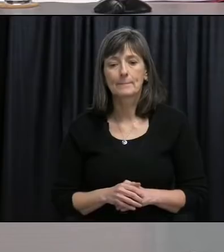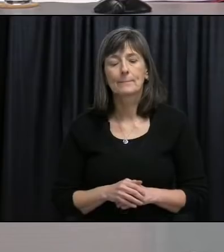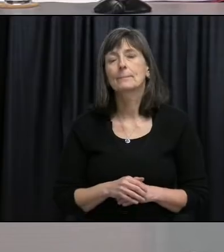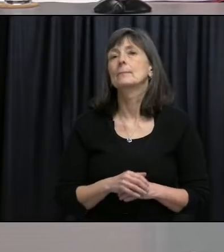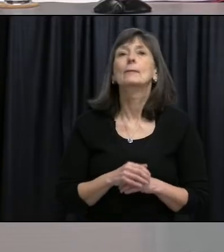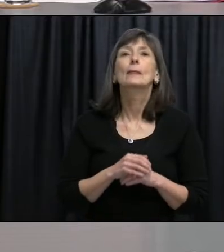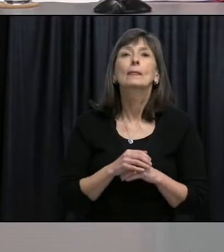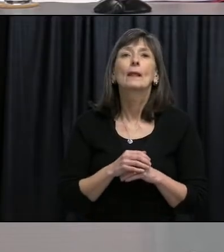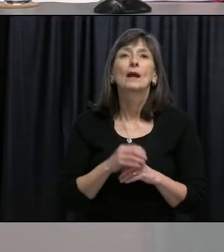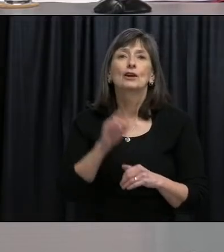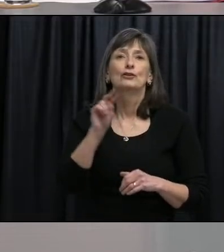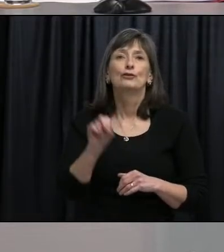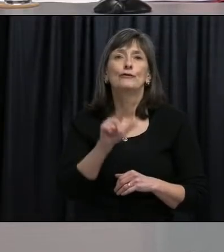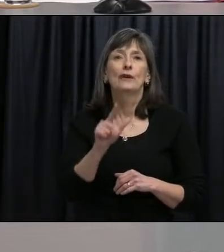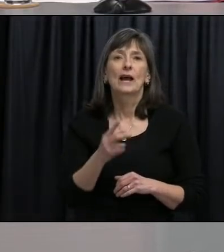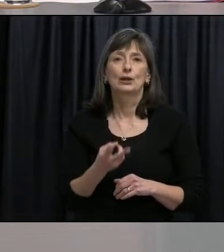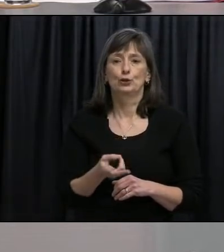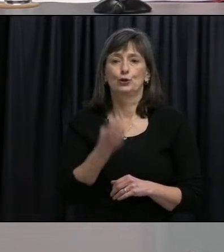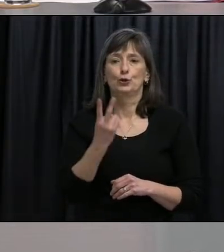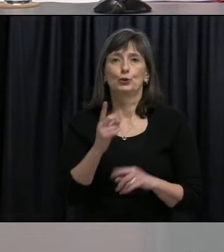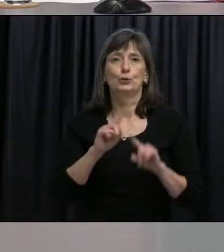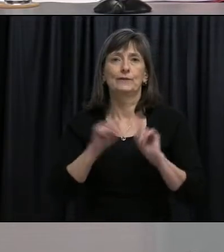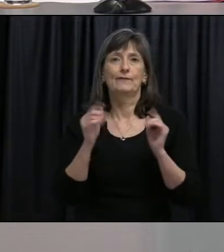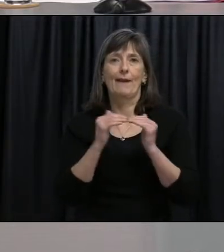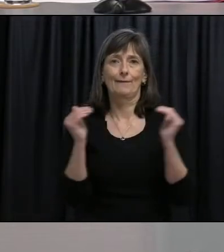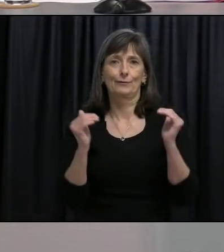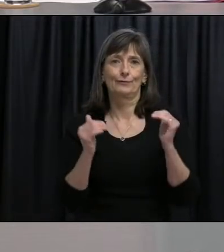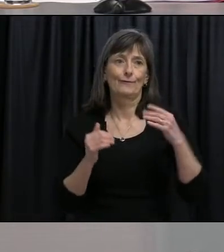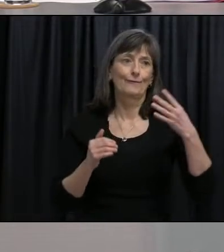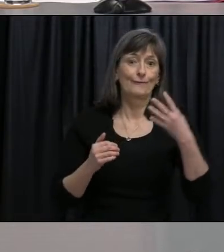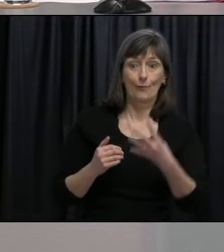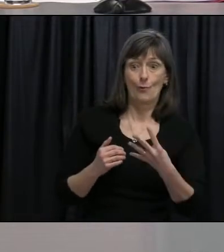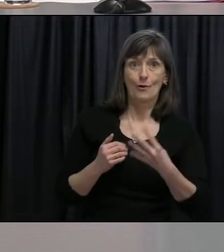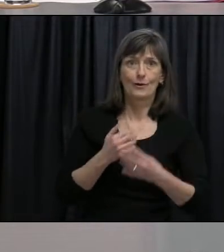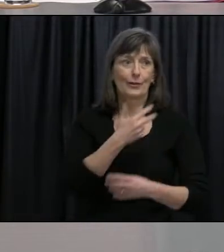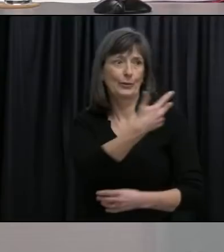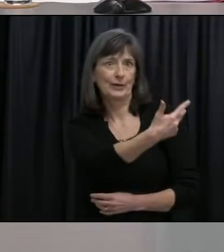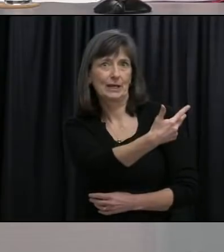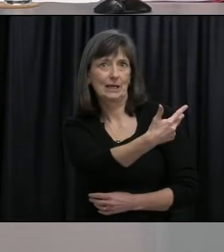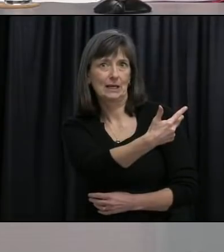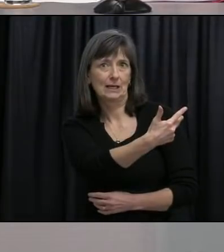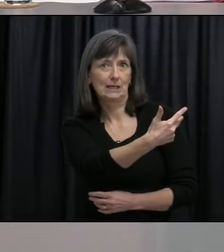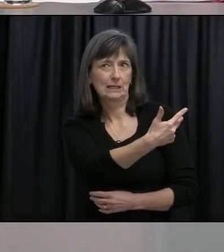in different parts of the province are causing any confusion, and will they sync up eventually?